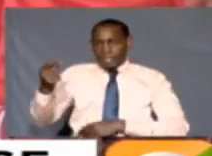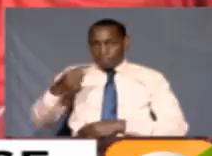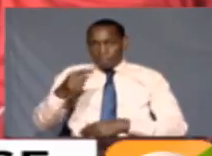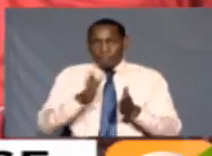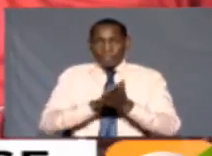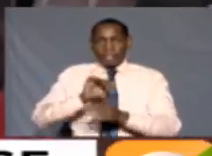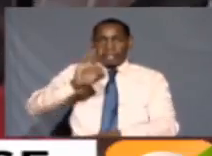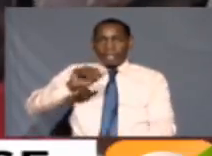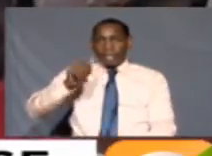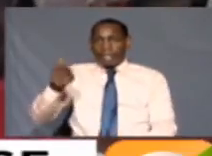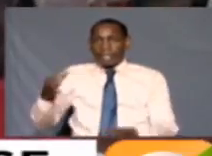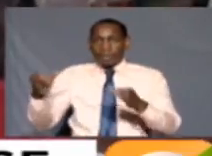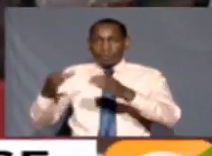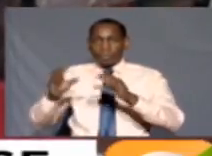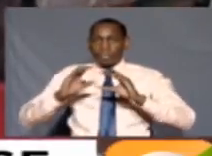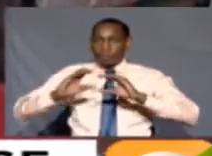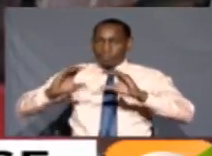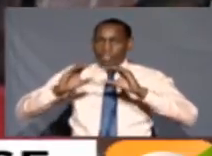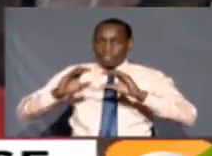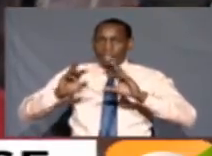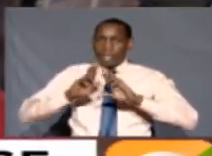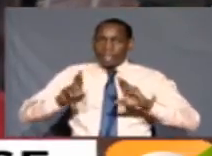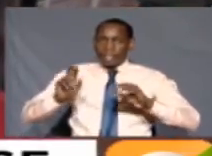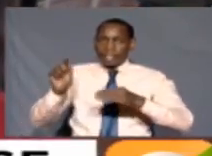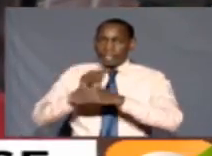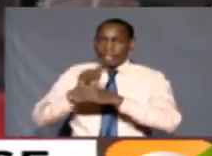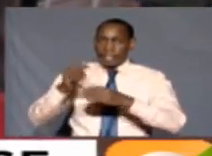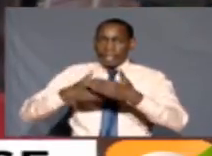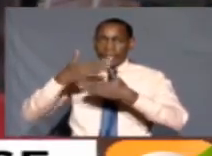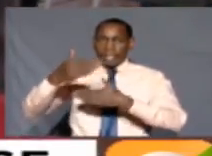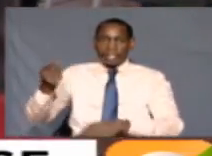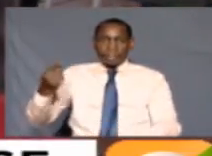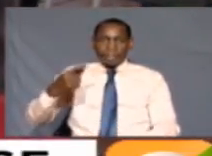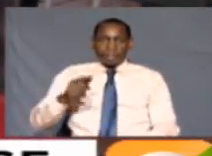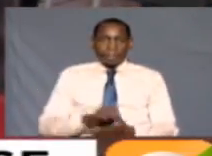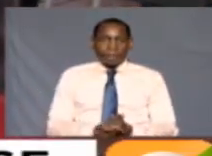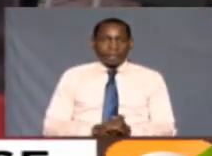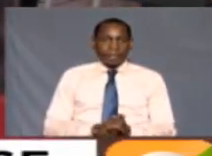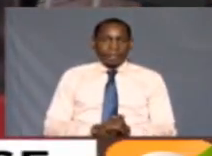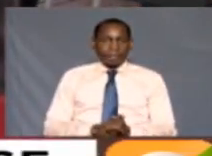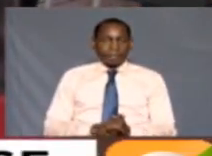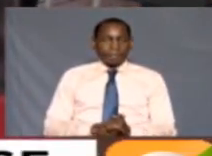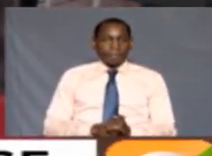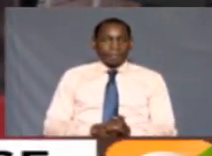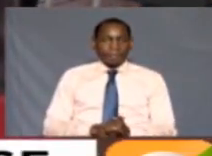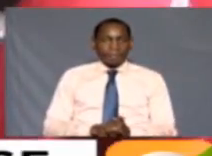and three other groups of coaches set to be trained next month.